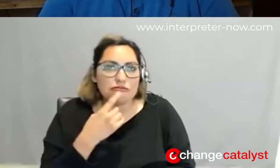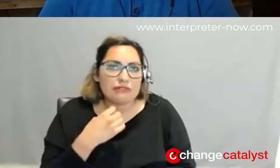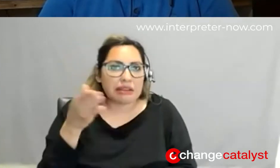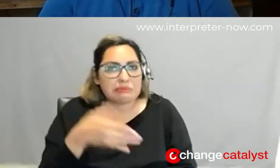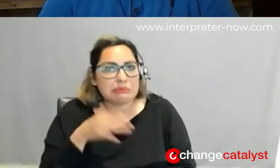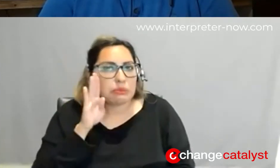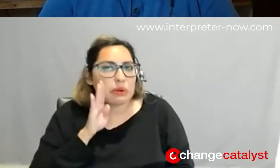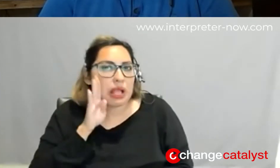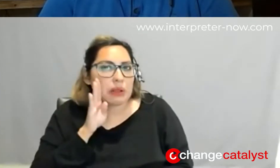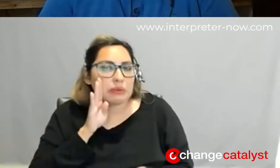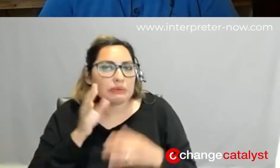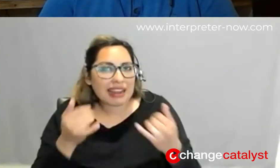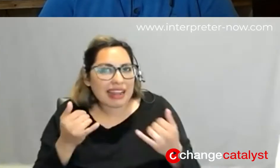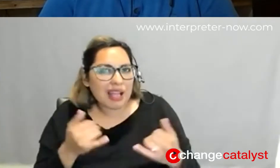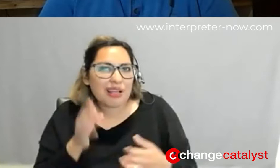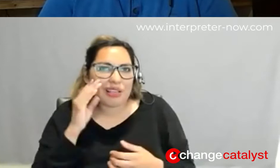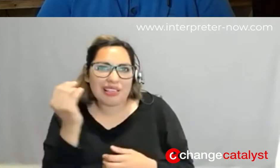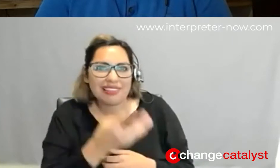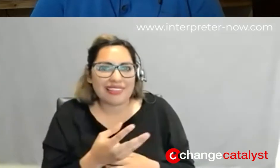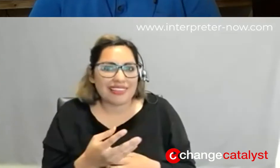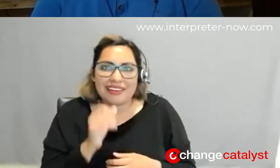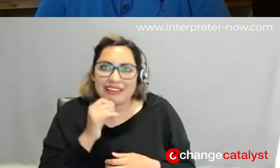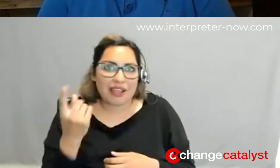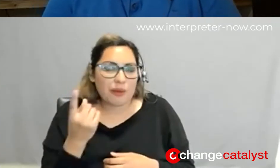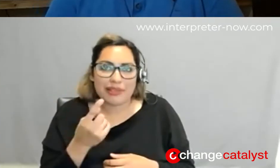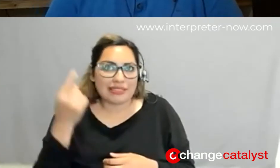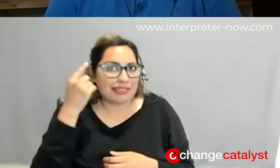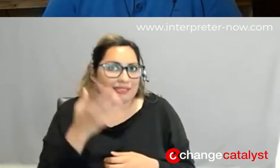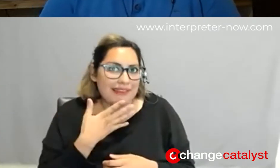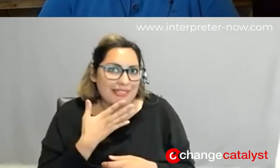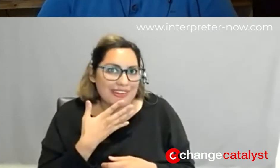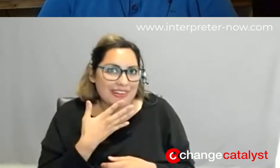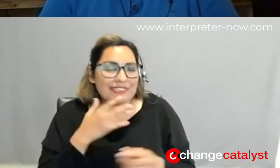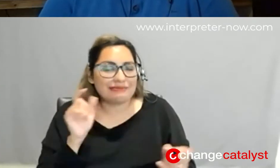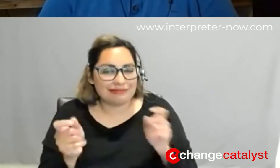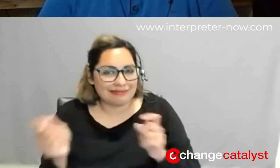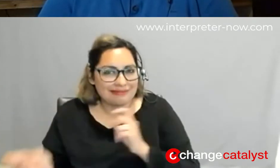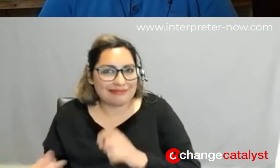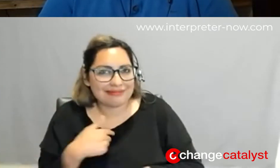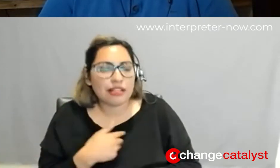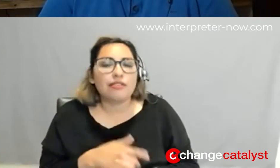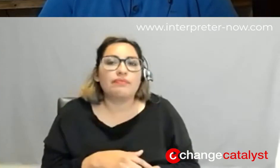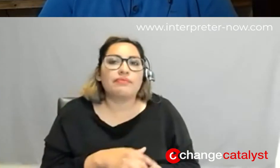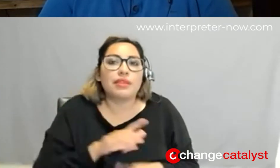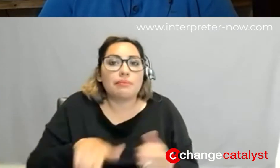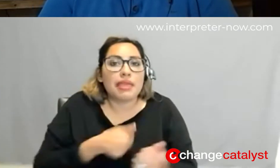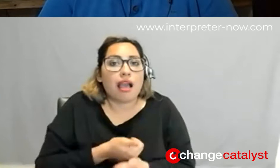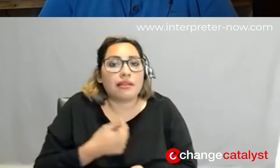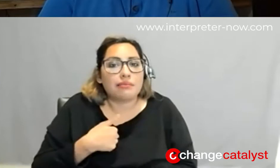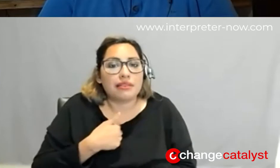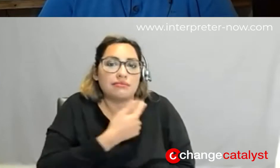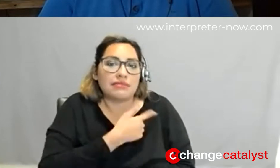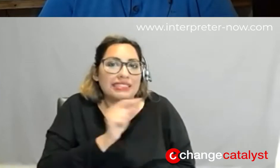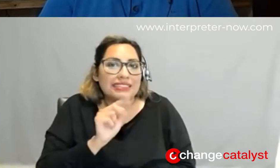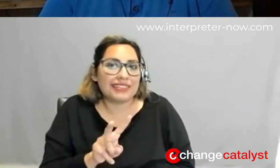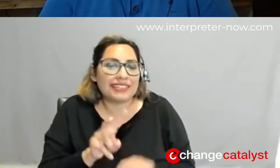the moment. So that'll let you know it's always that color. And behind me, I have a TV